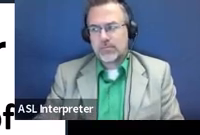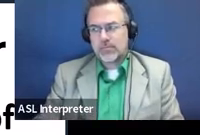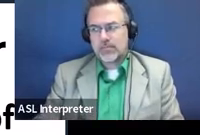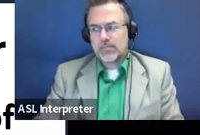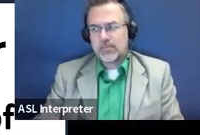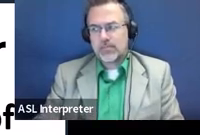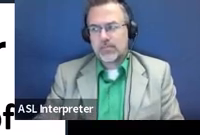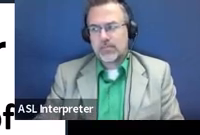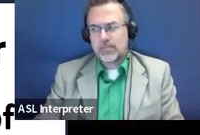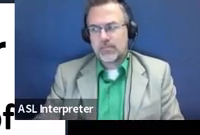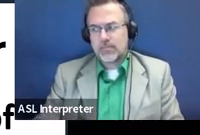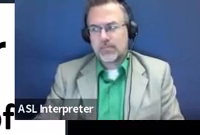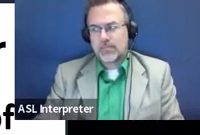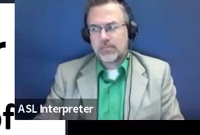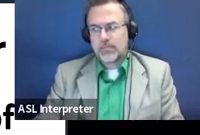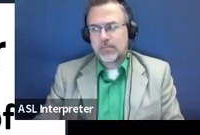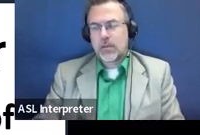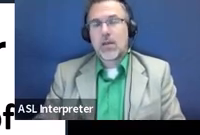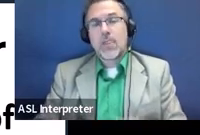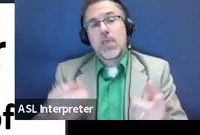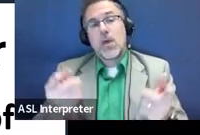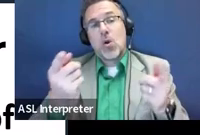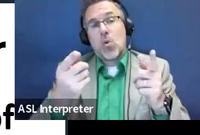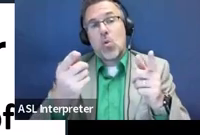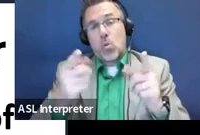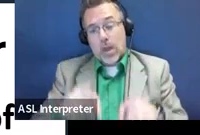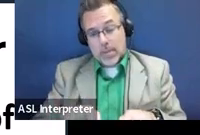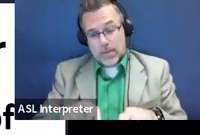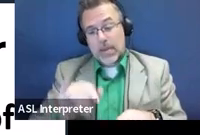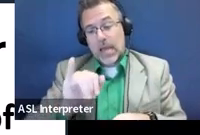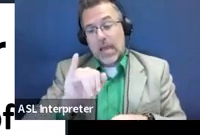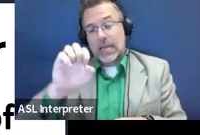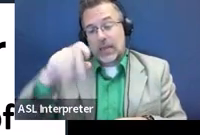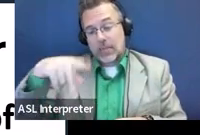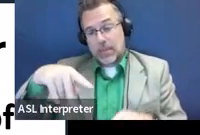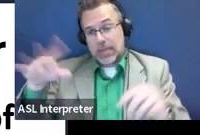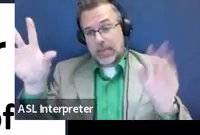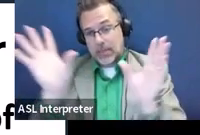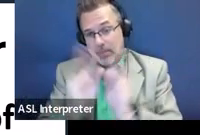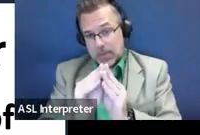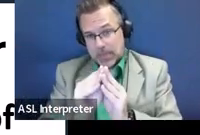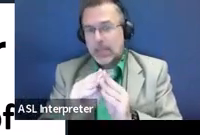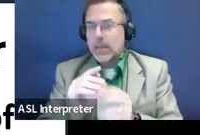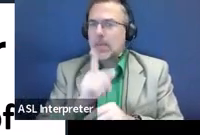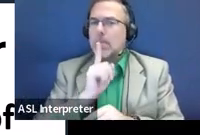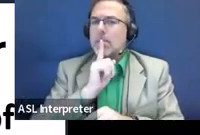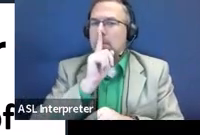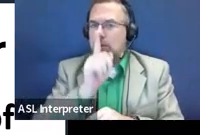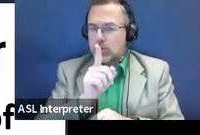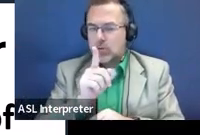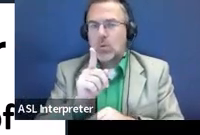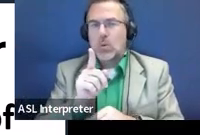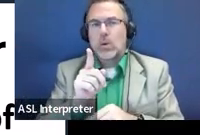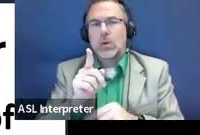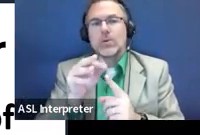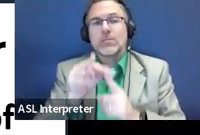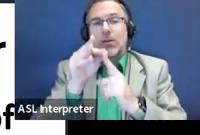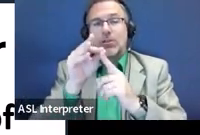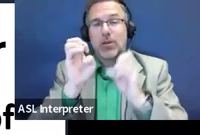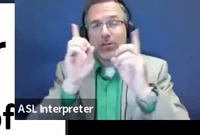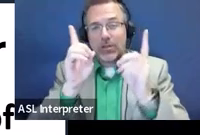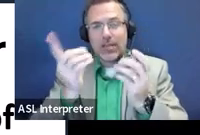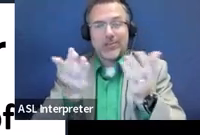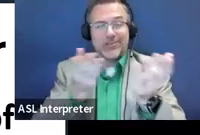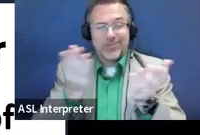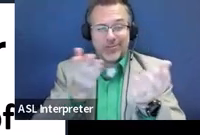at an IEP team meeting, you want to make sure that the progress for the child is around those special ed services